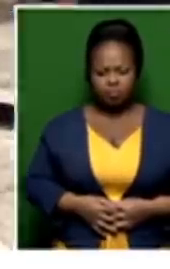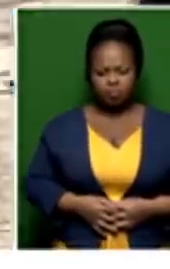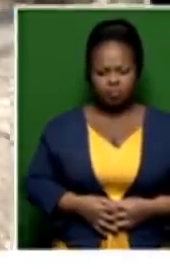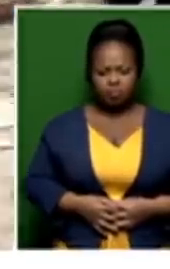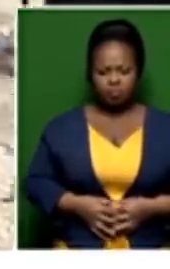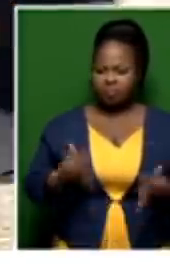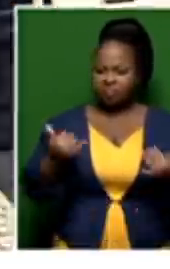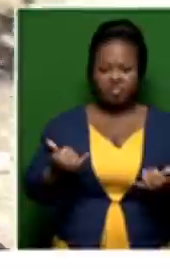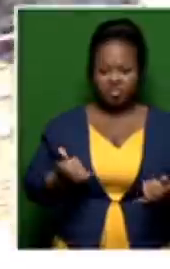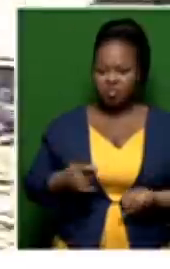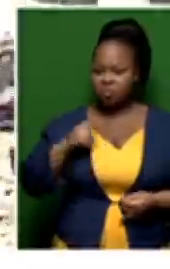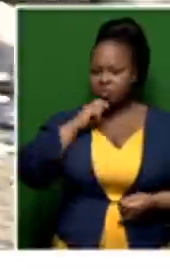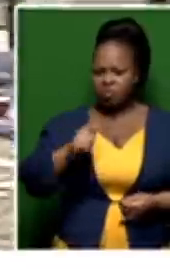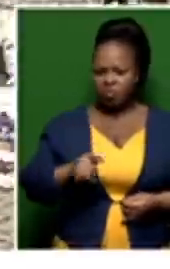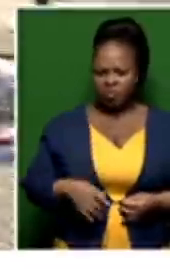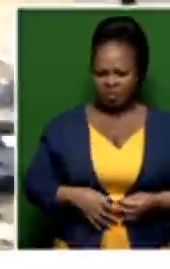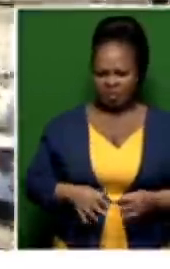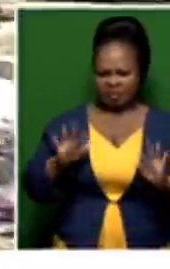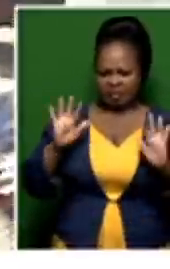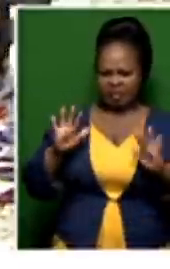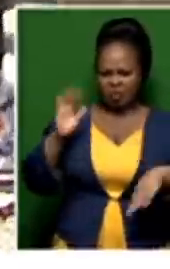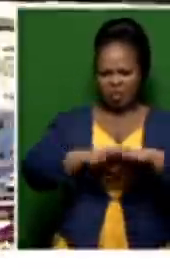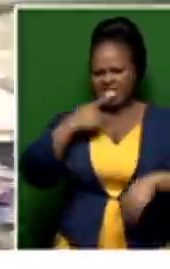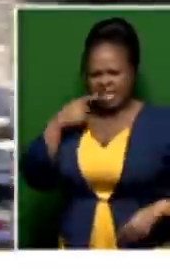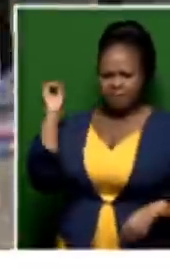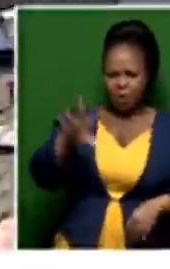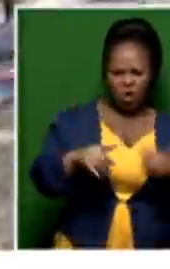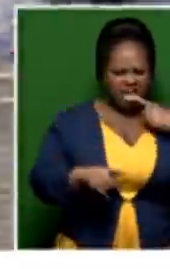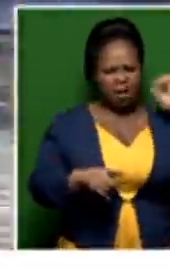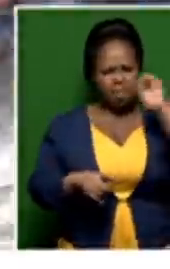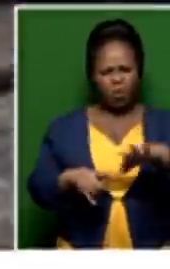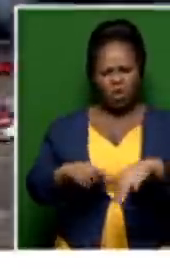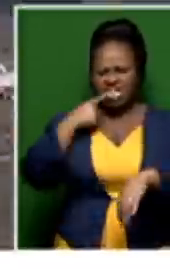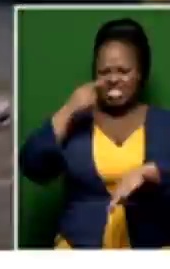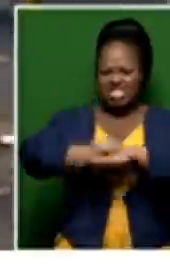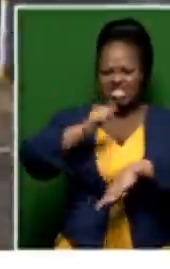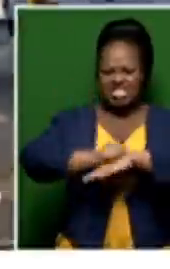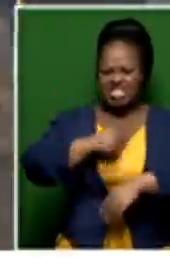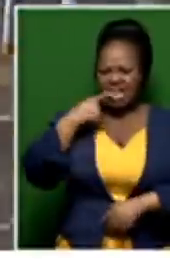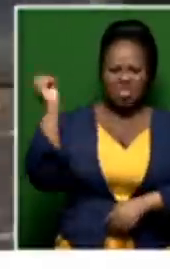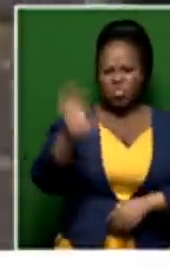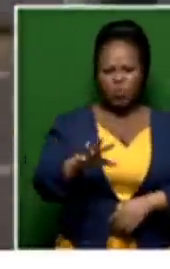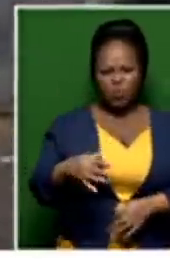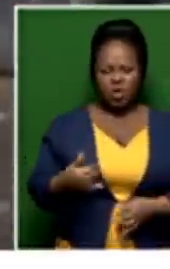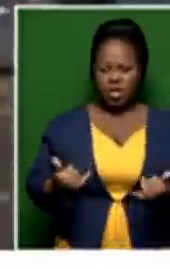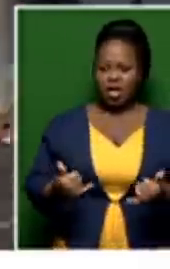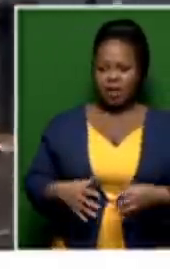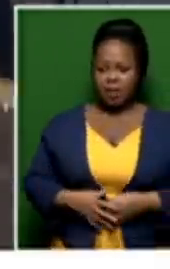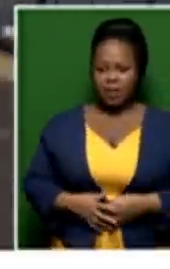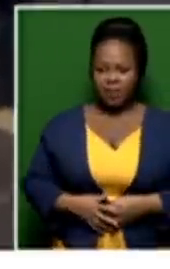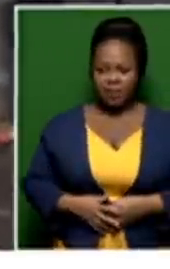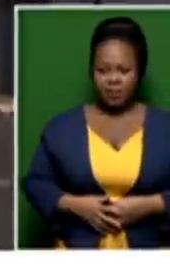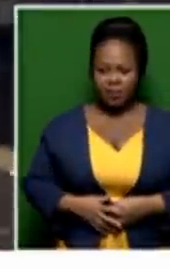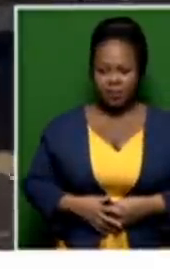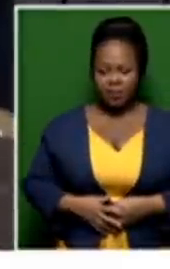clearly at this point trying, all right, more stones being thrown, I think. Stones are also being flung at this particular